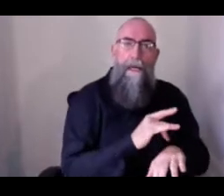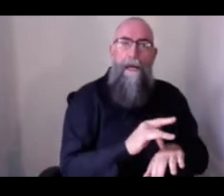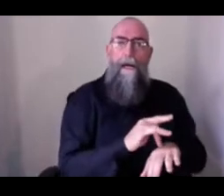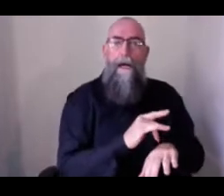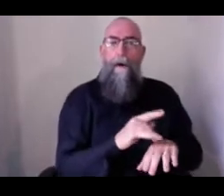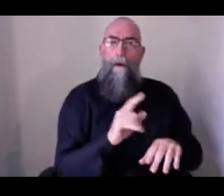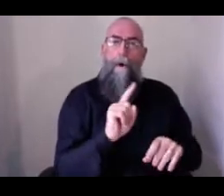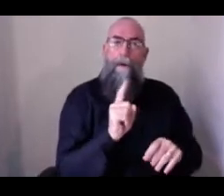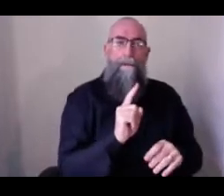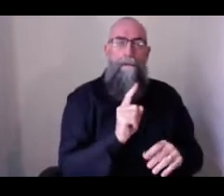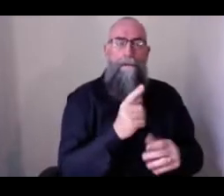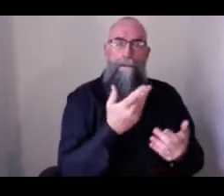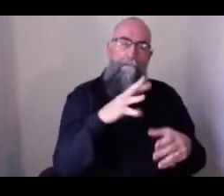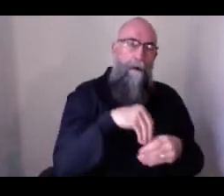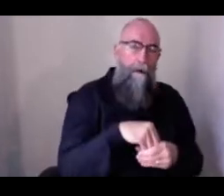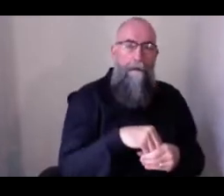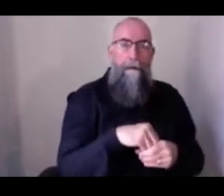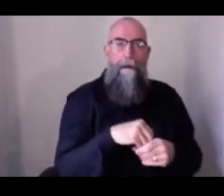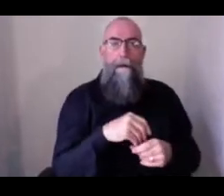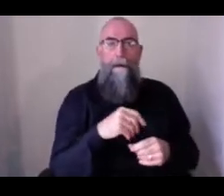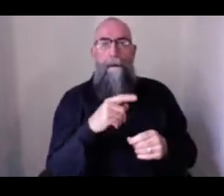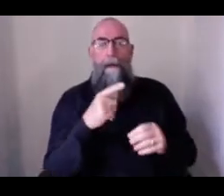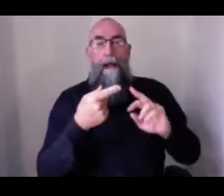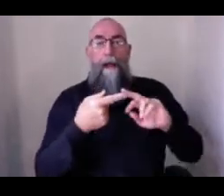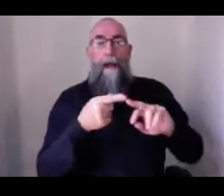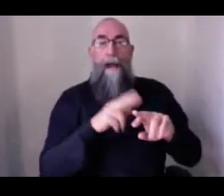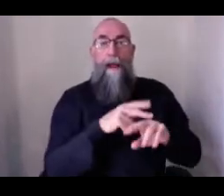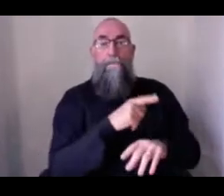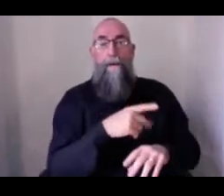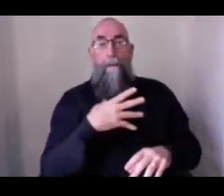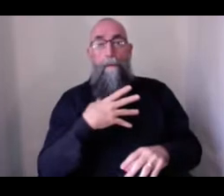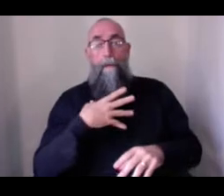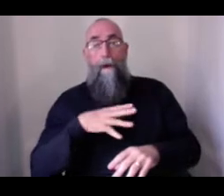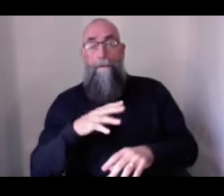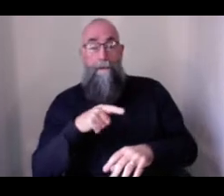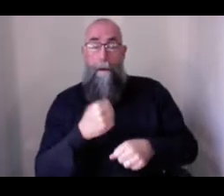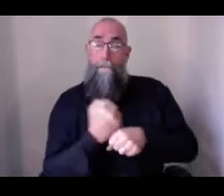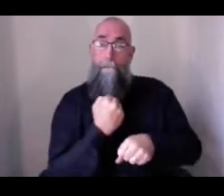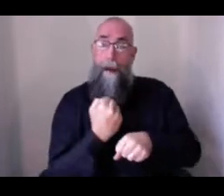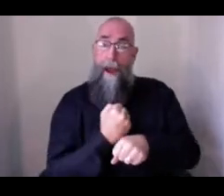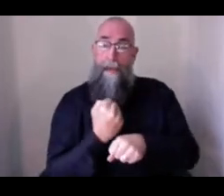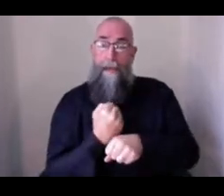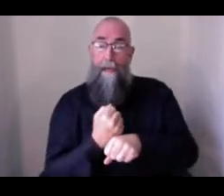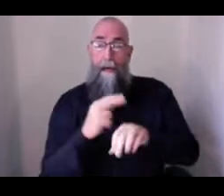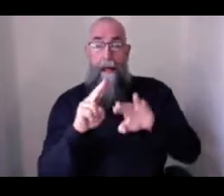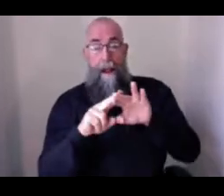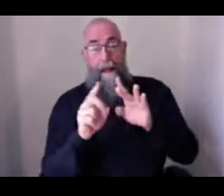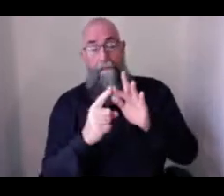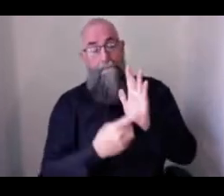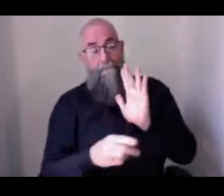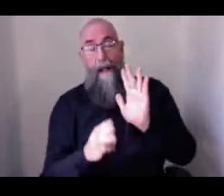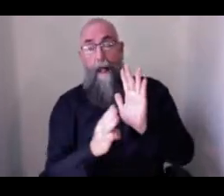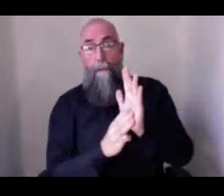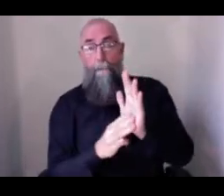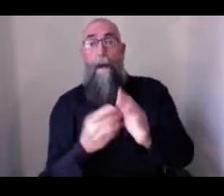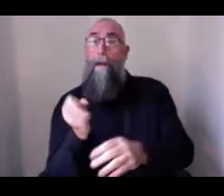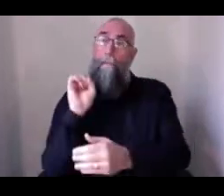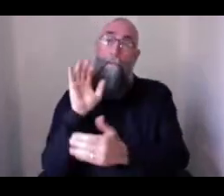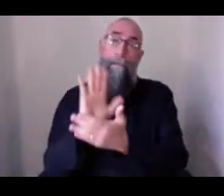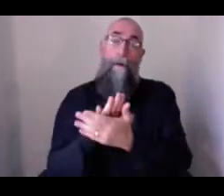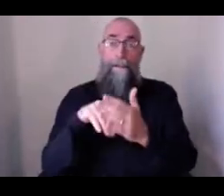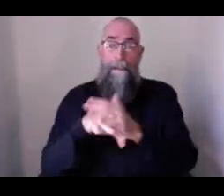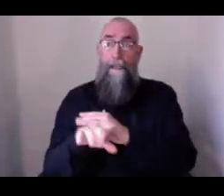If you were to say make a film and take that out and film it in a cinema and present it in a cinema, that's very different. That's sort of filmmaking. It's so I